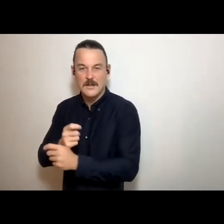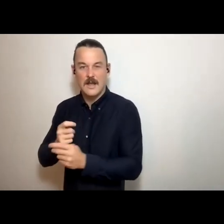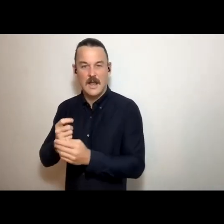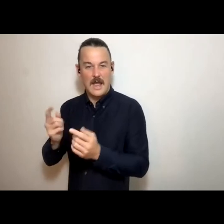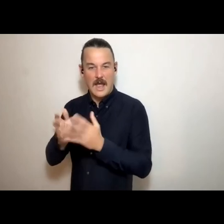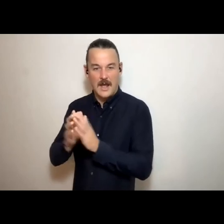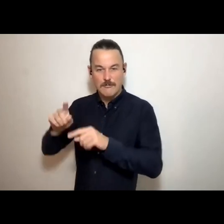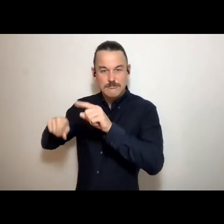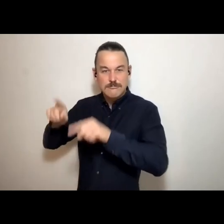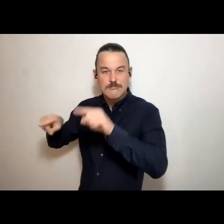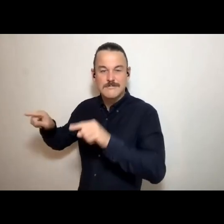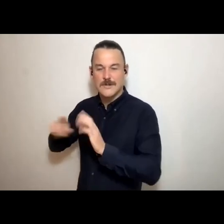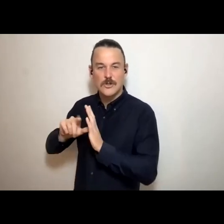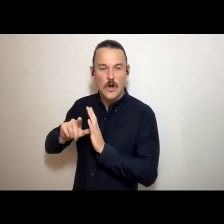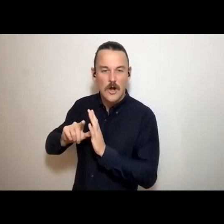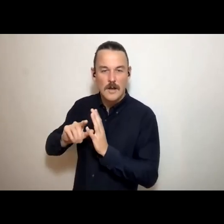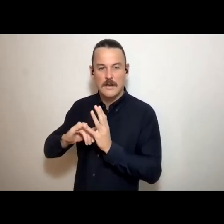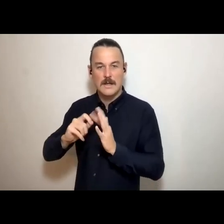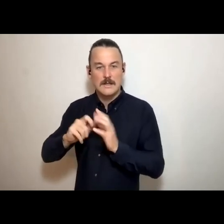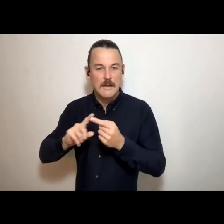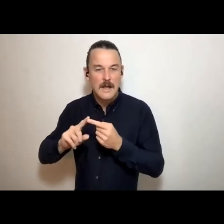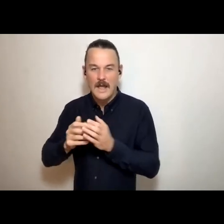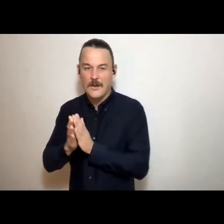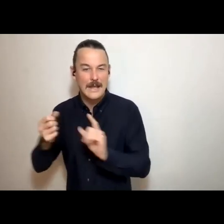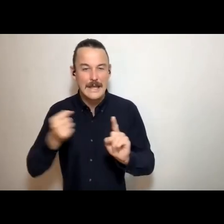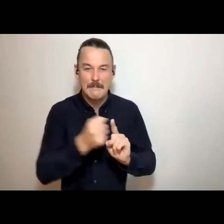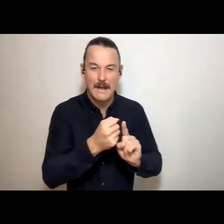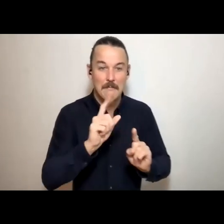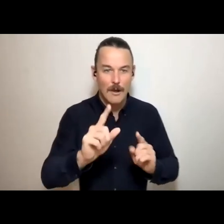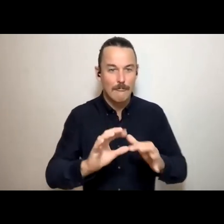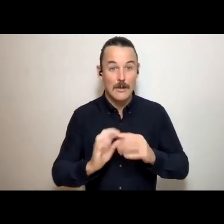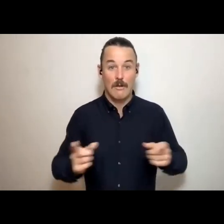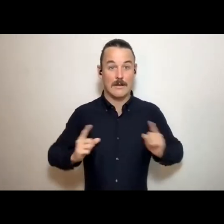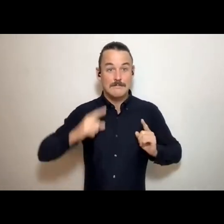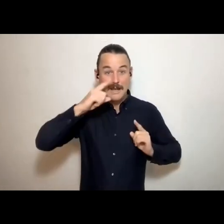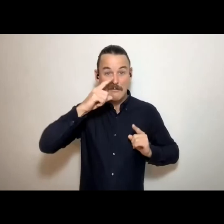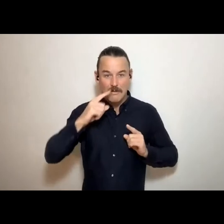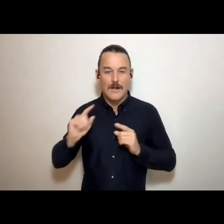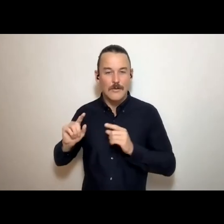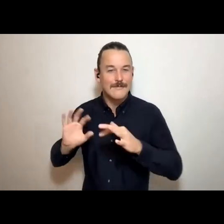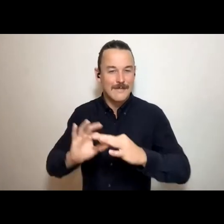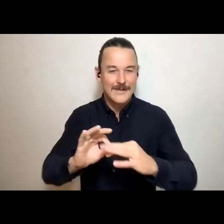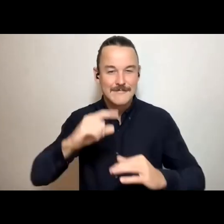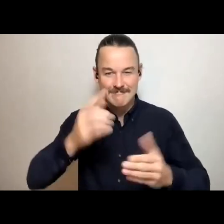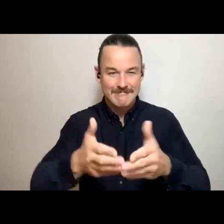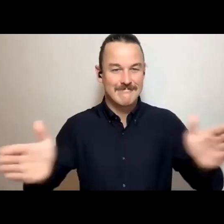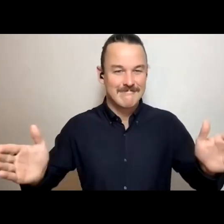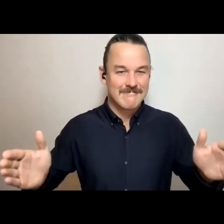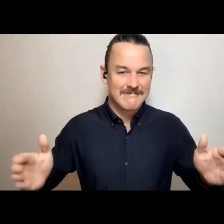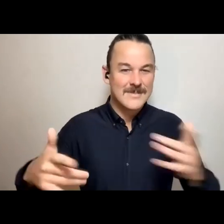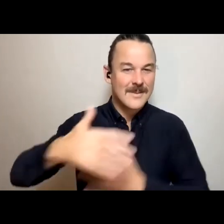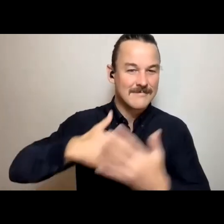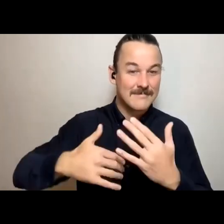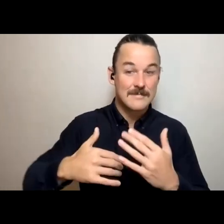space, and impact and relate to us as individuals and society at large. Critical factors consider and